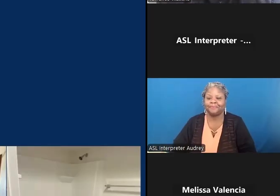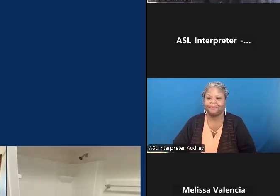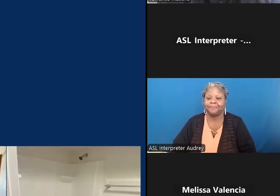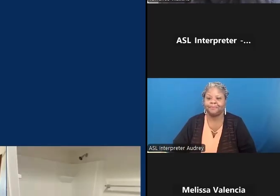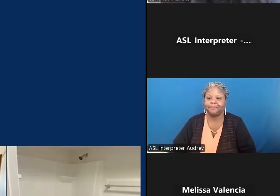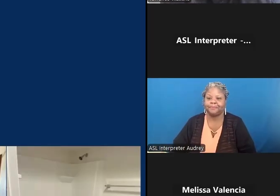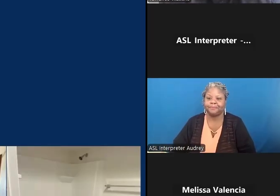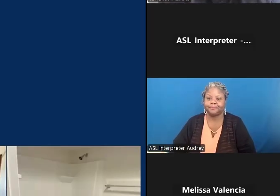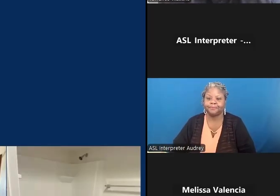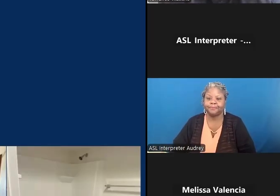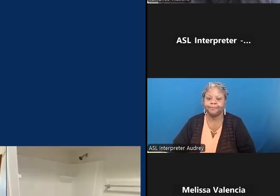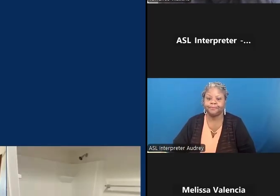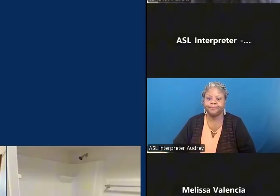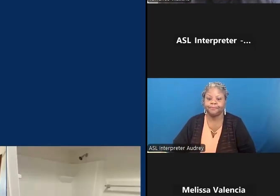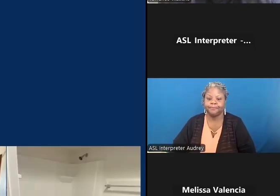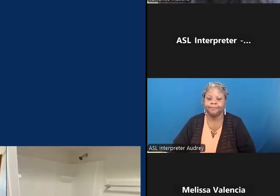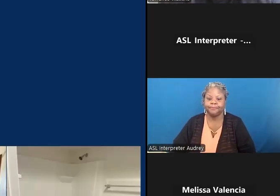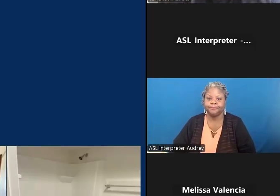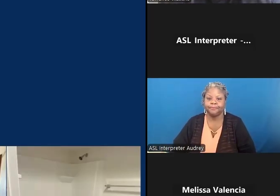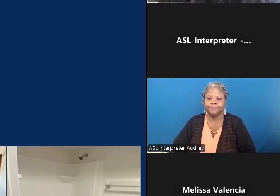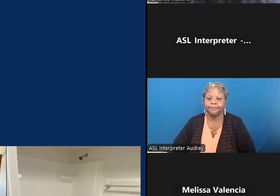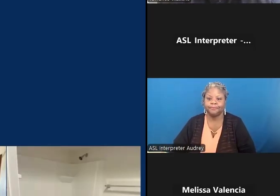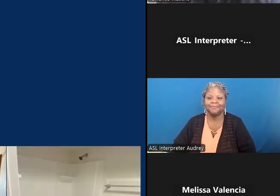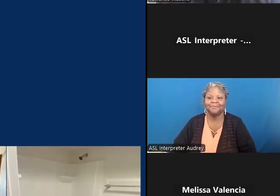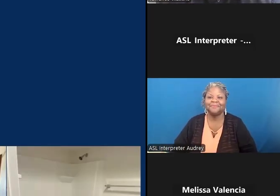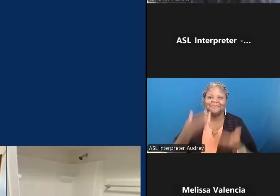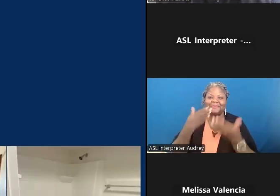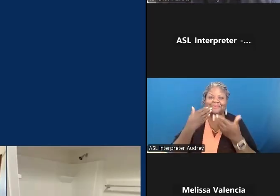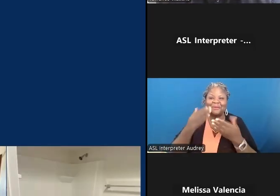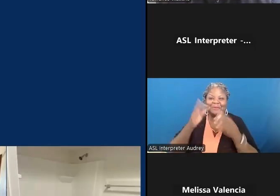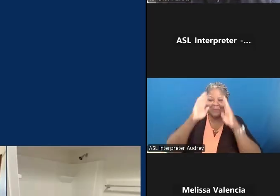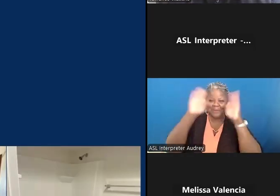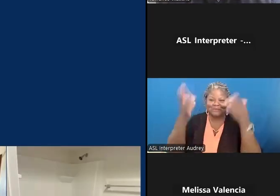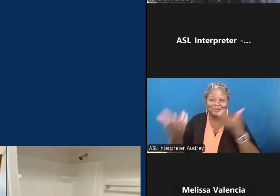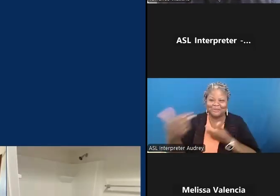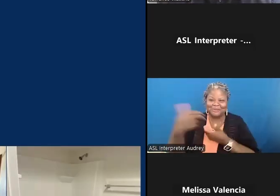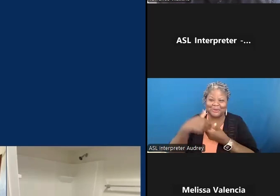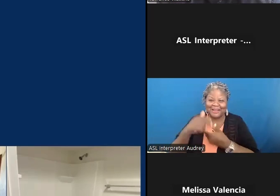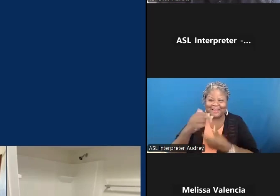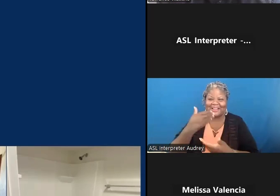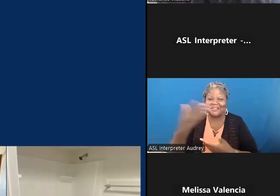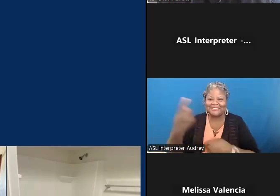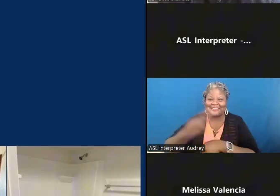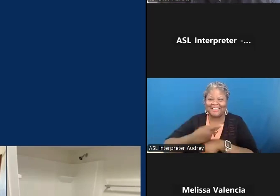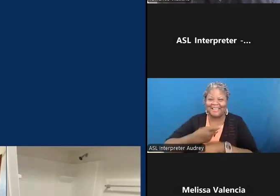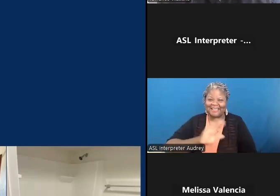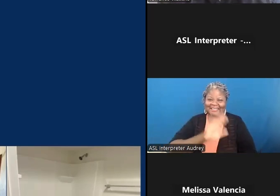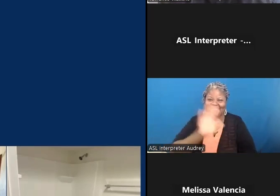All right, I thank you very much for joining us. Have a good day.